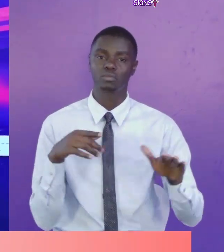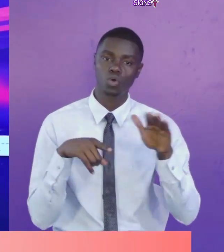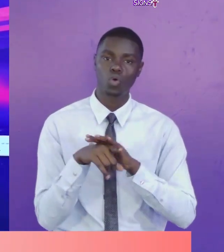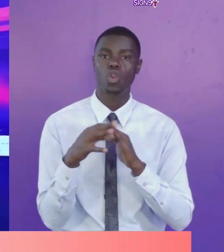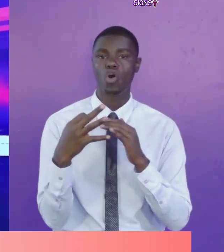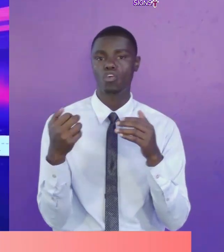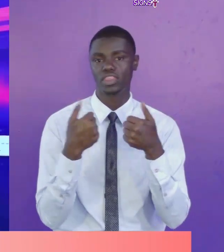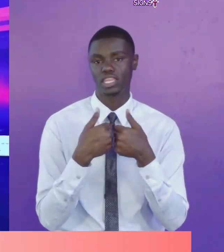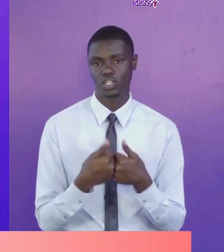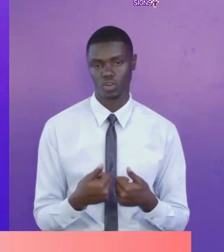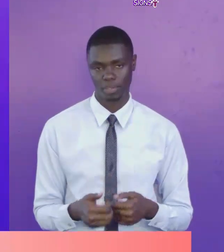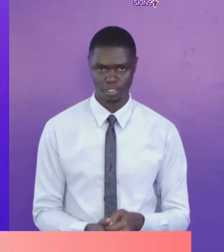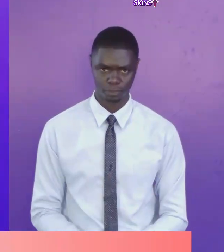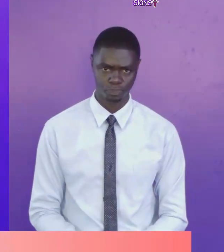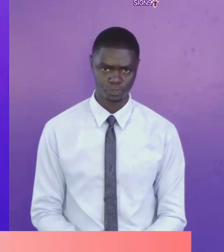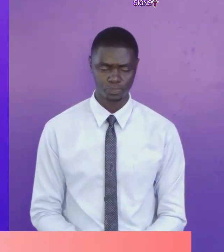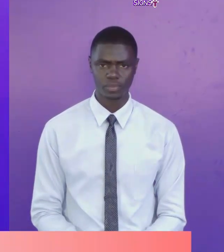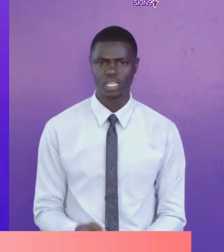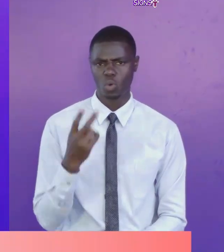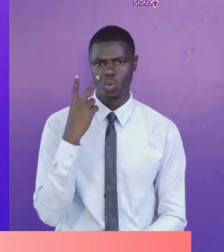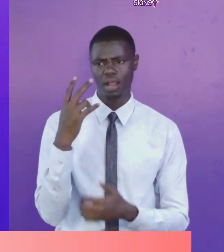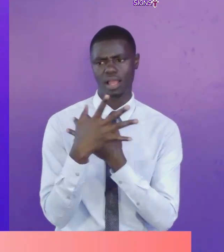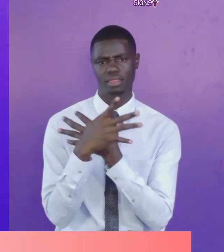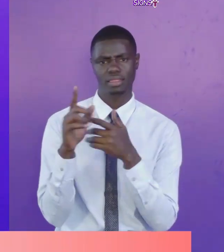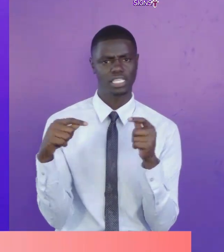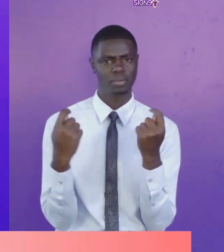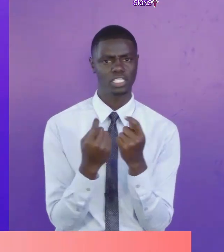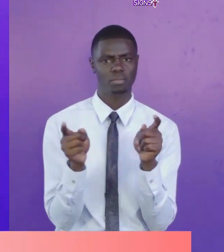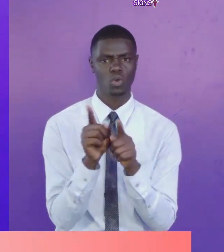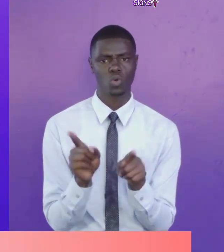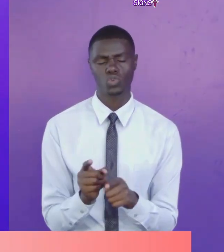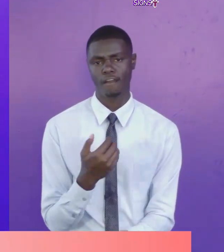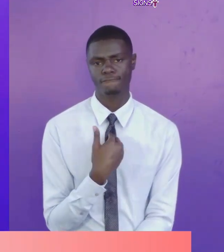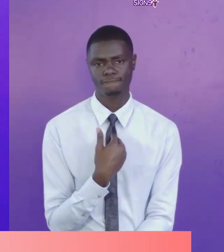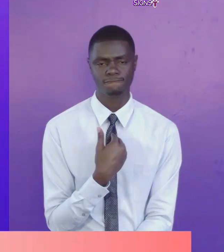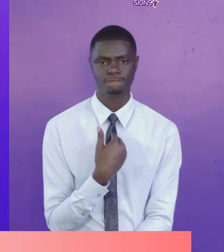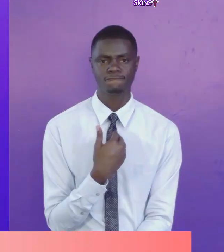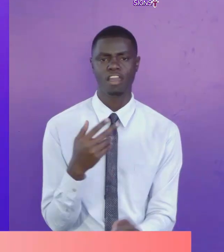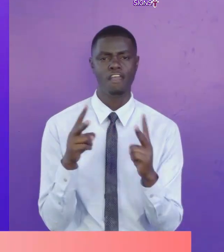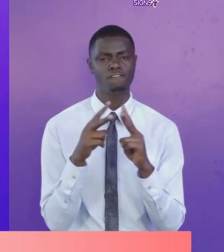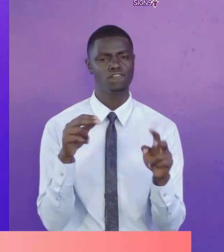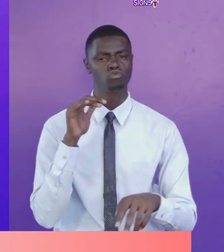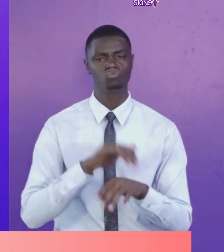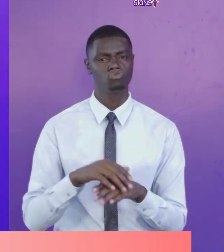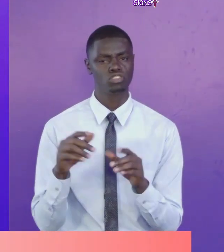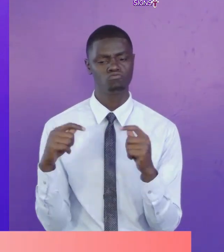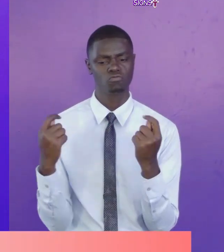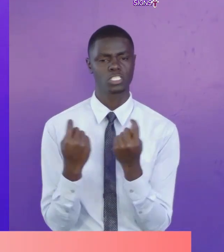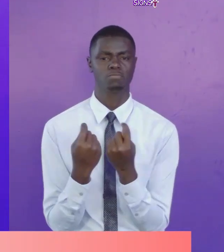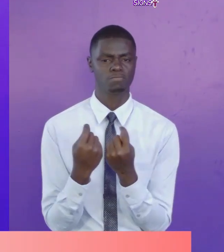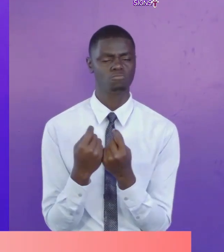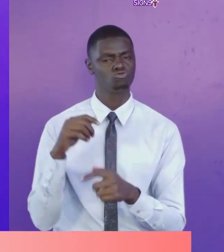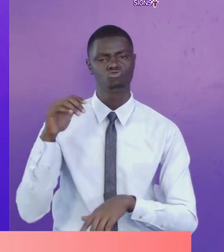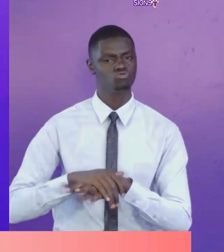but anyway, looking at this German team, they also have a very good squad. Yeah.